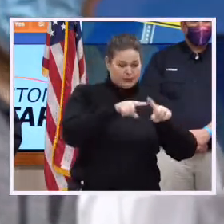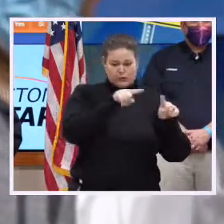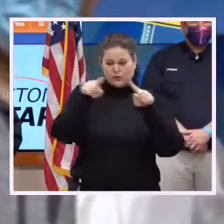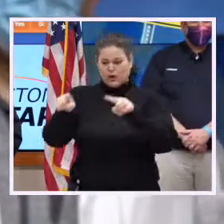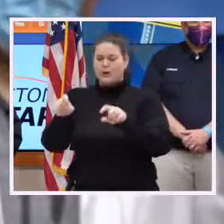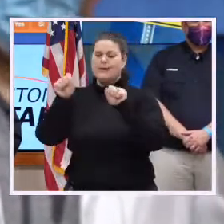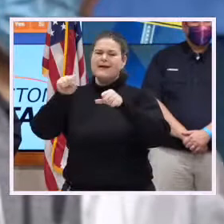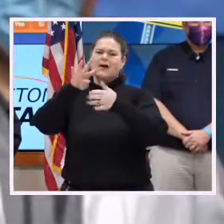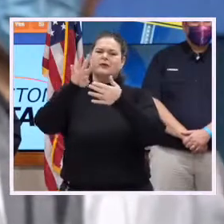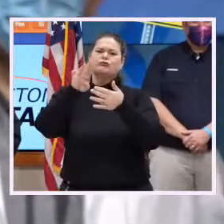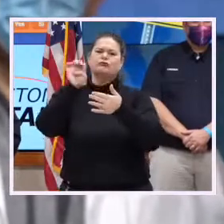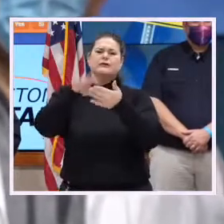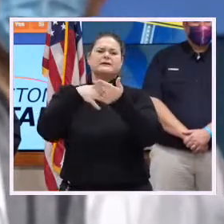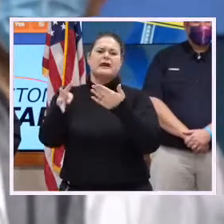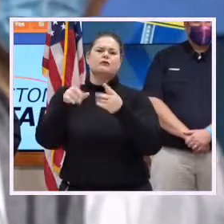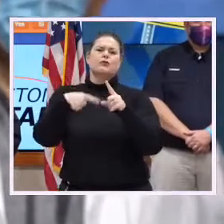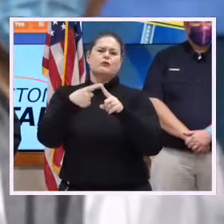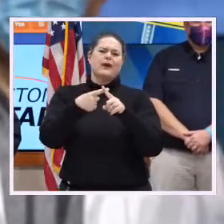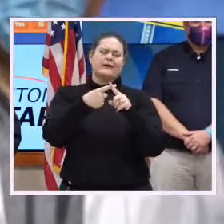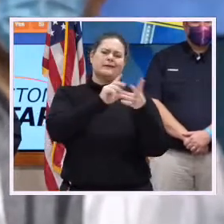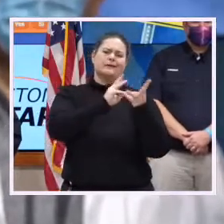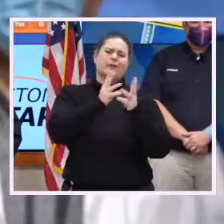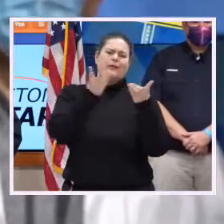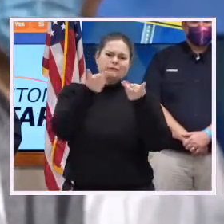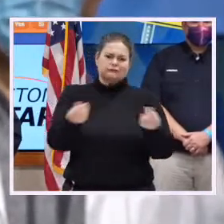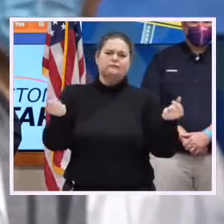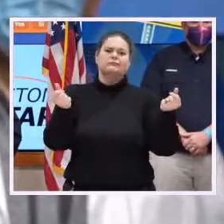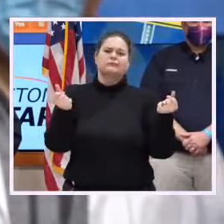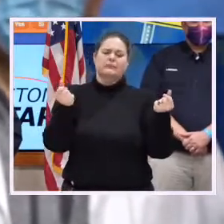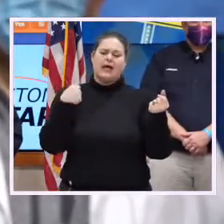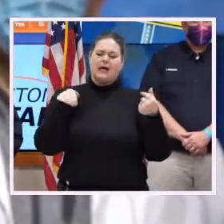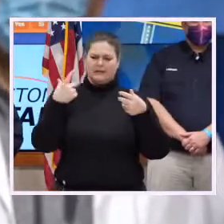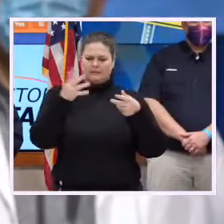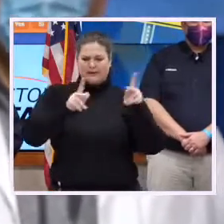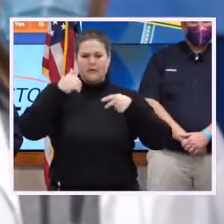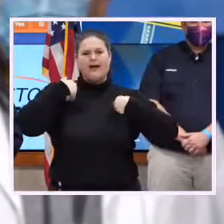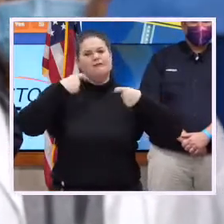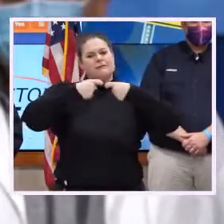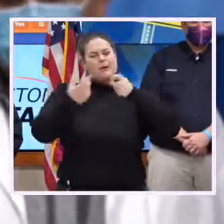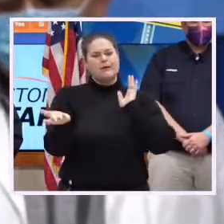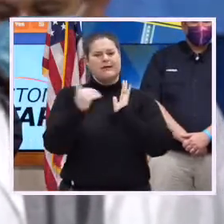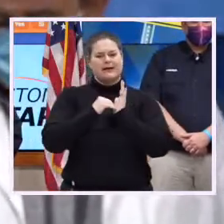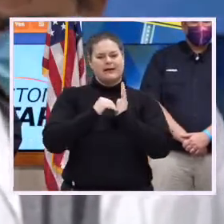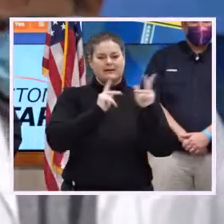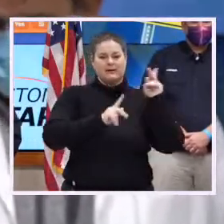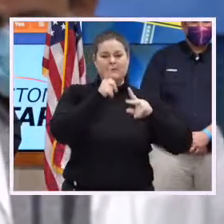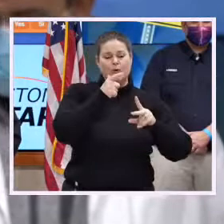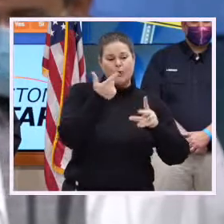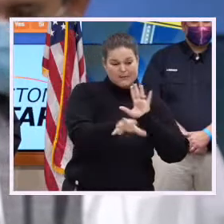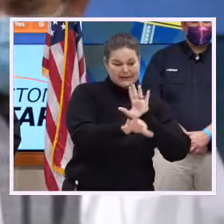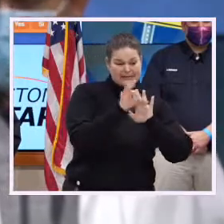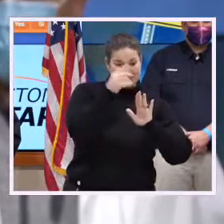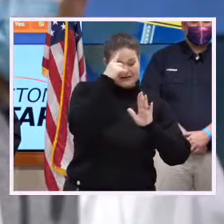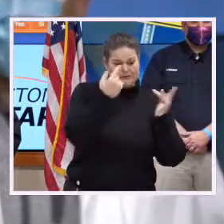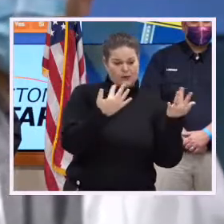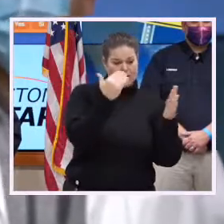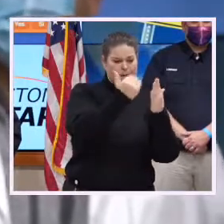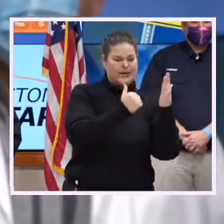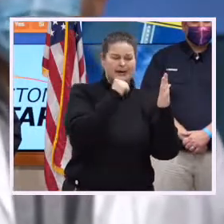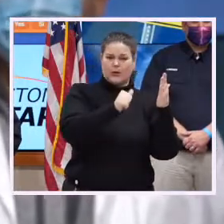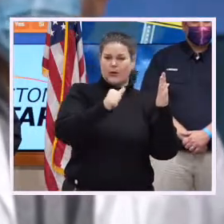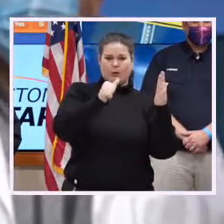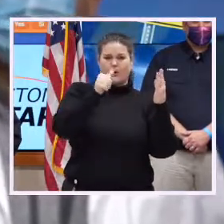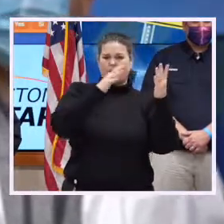to reschedule once the weather passes and the power issues pass. So folks who've been selected out of the wait list don't have to worry that they're gonna be put back into